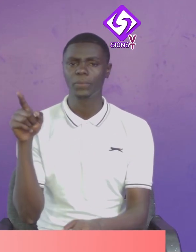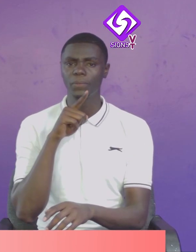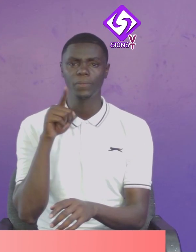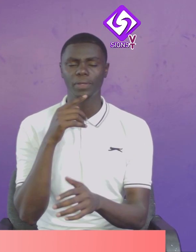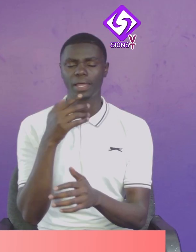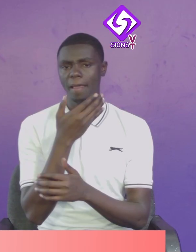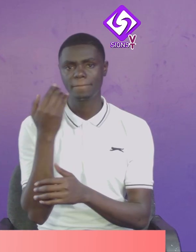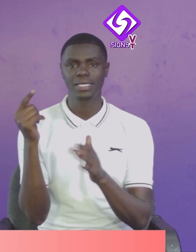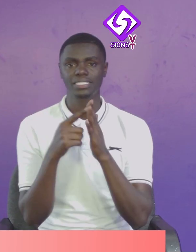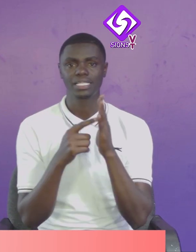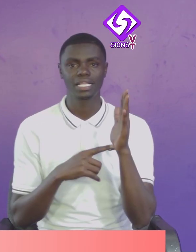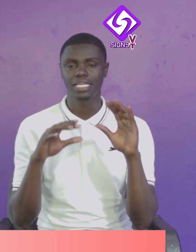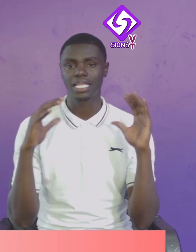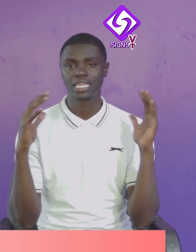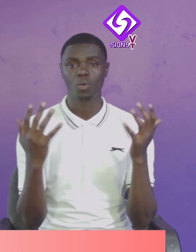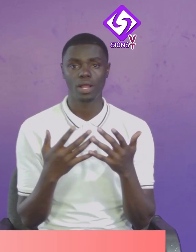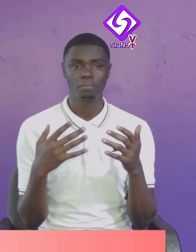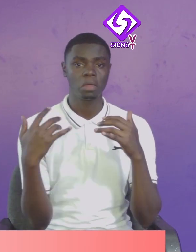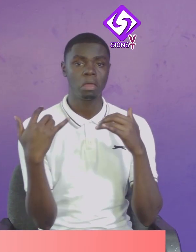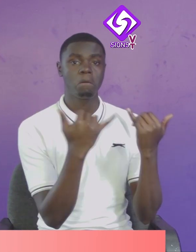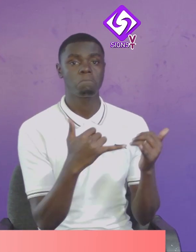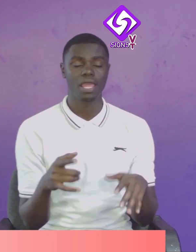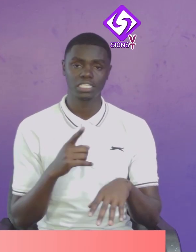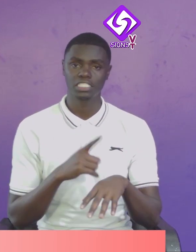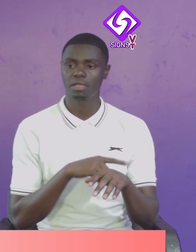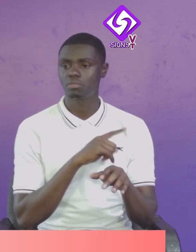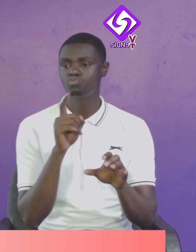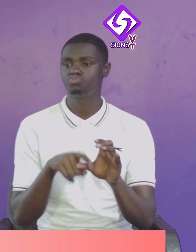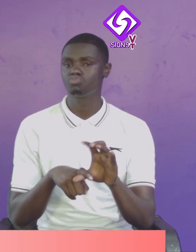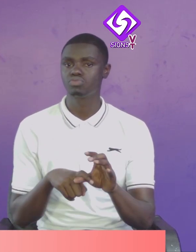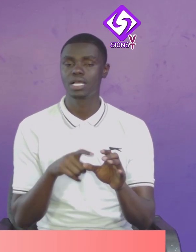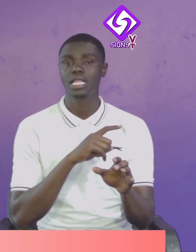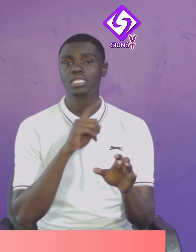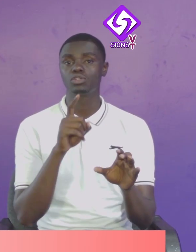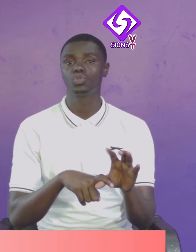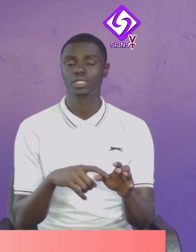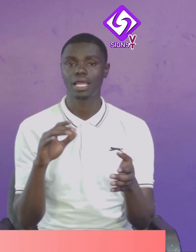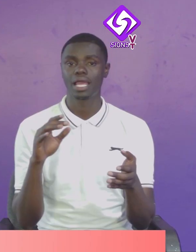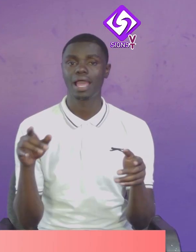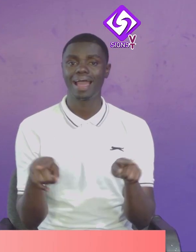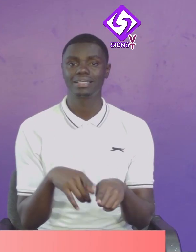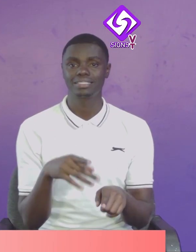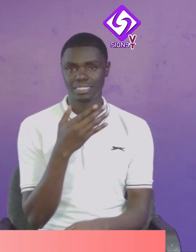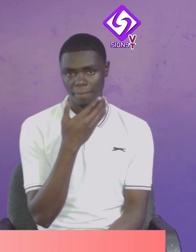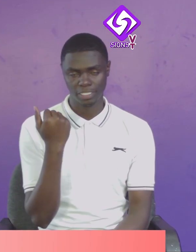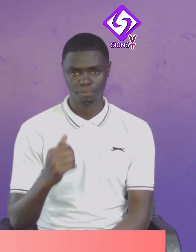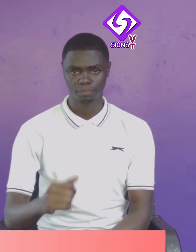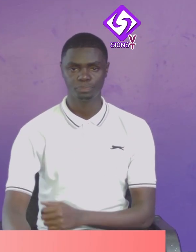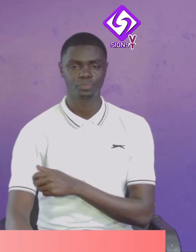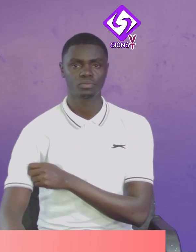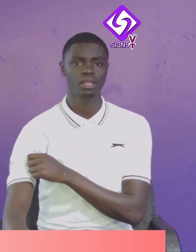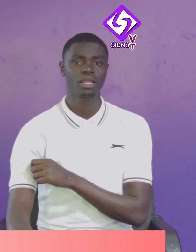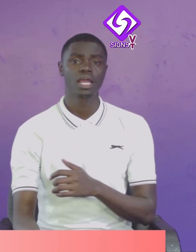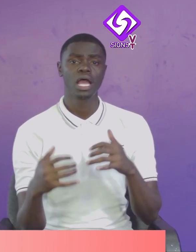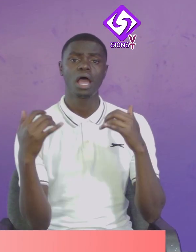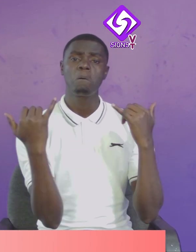best league in the world. And these players, when they go there, they are going there as the best. And even if these